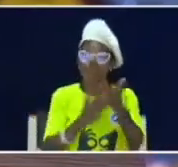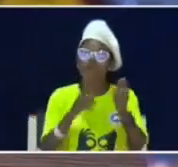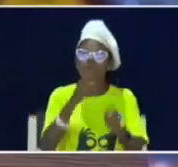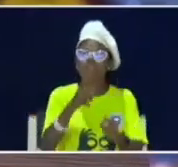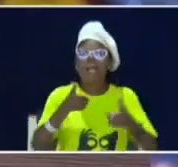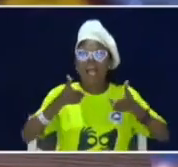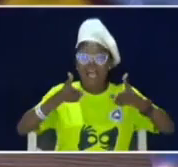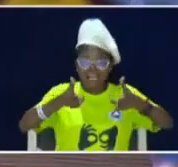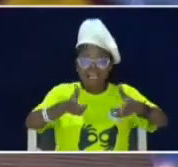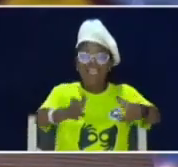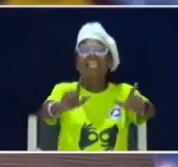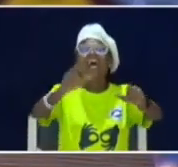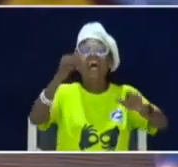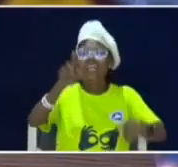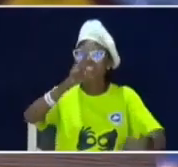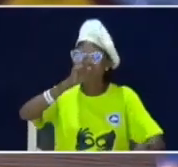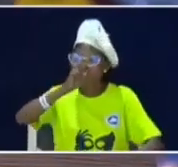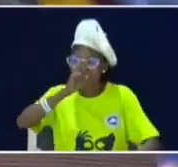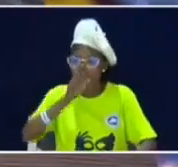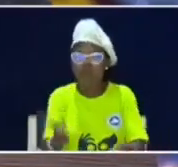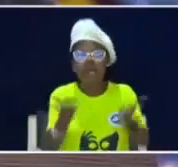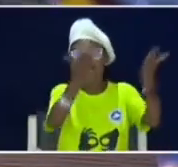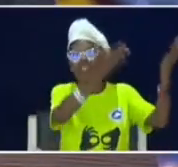the eagle carry you.